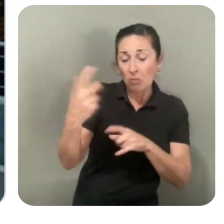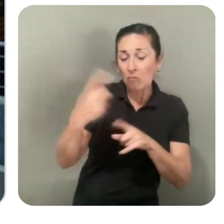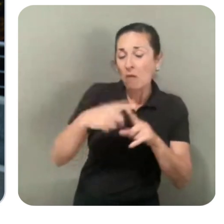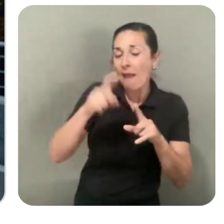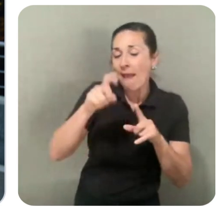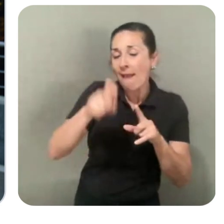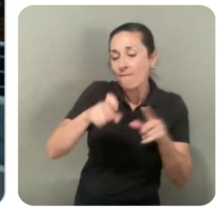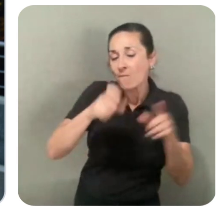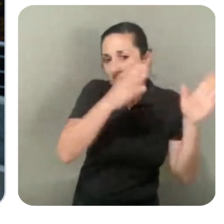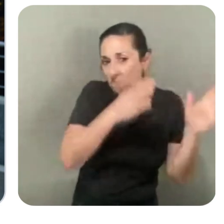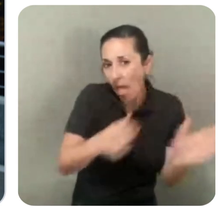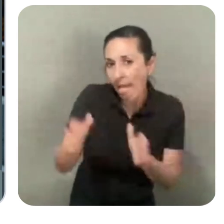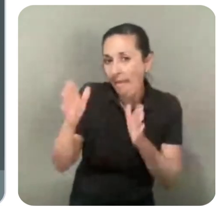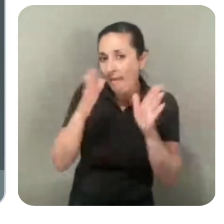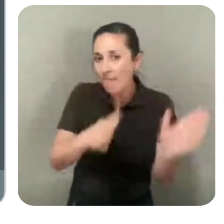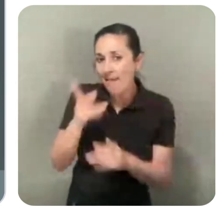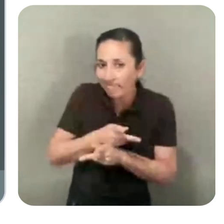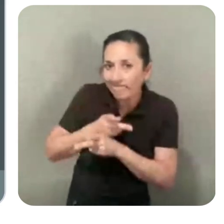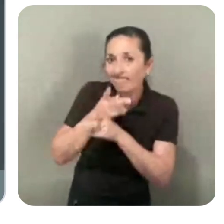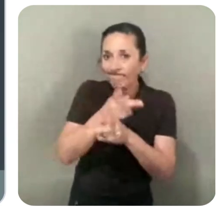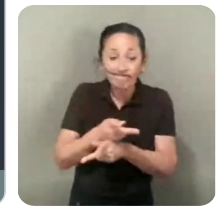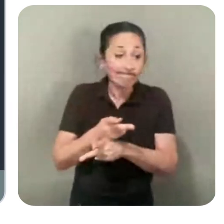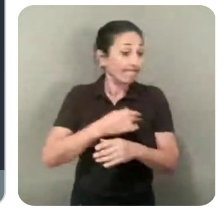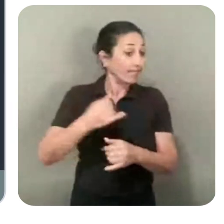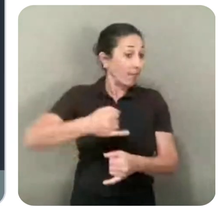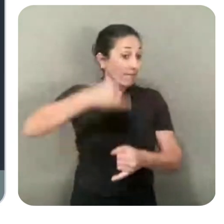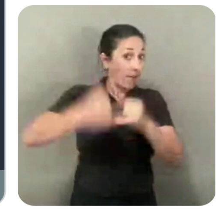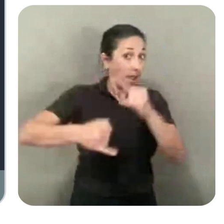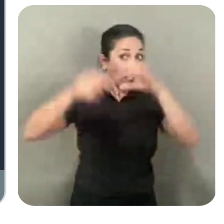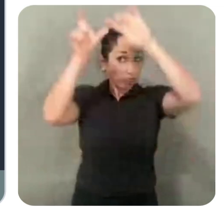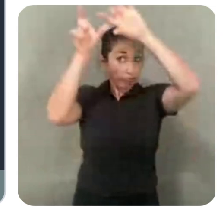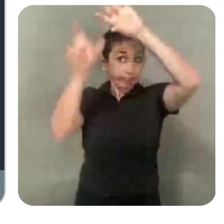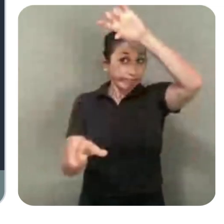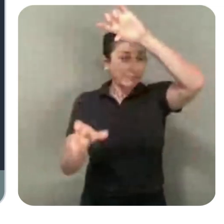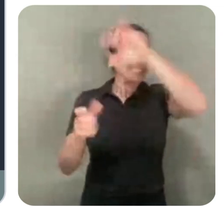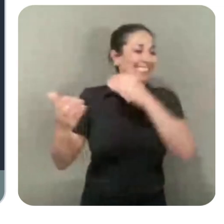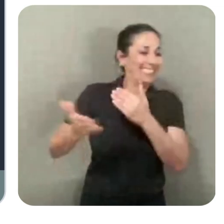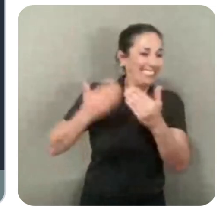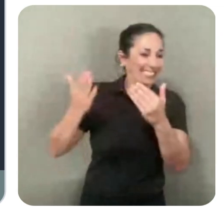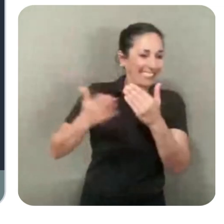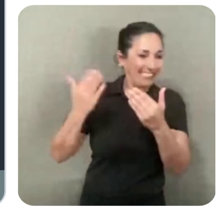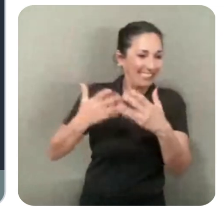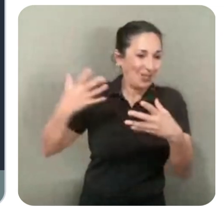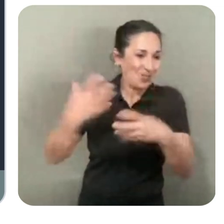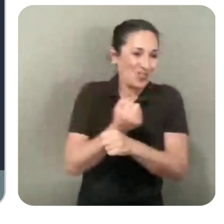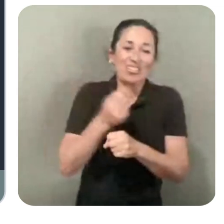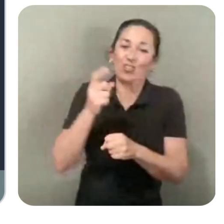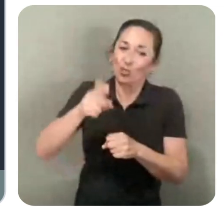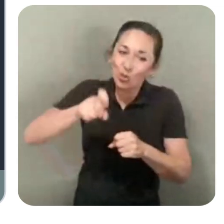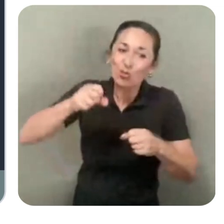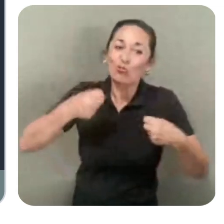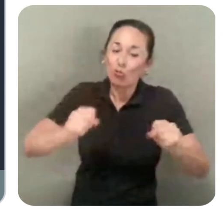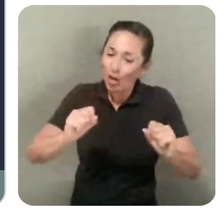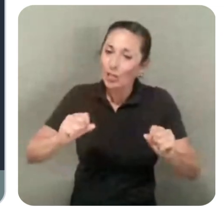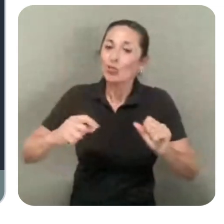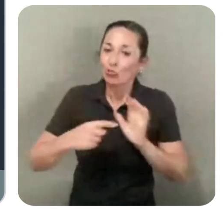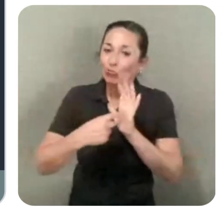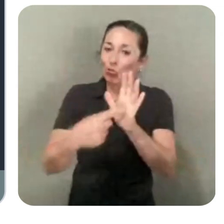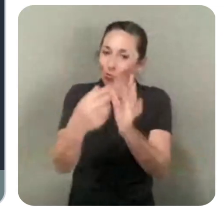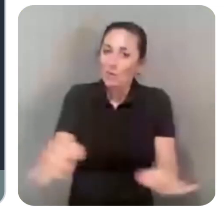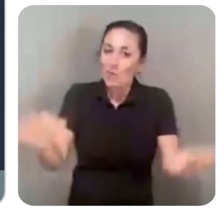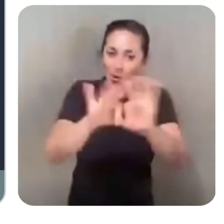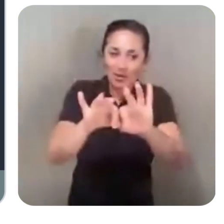very carefully for them. In the final column, these are easy wins that you should absolutely try to leverage.